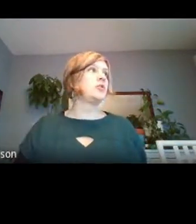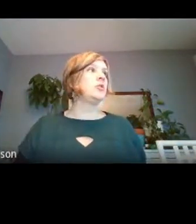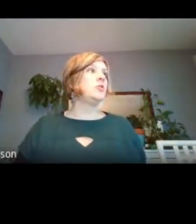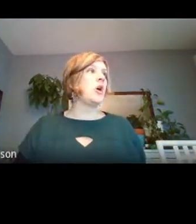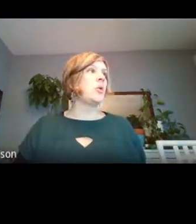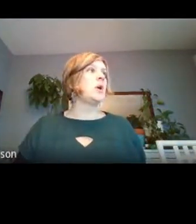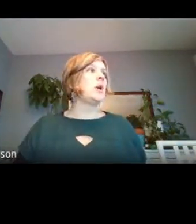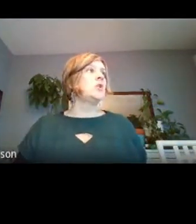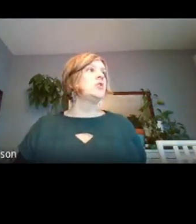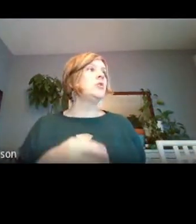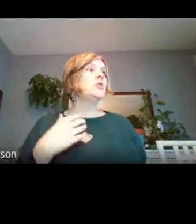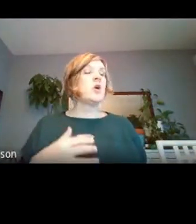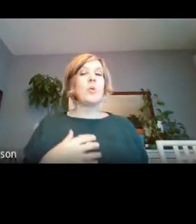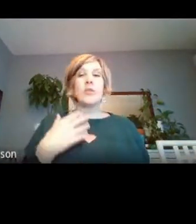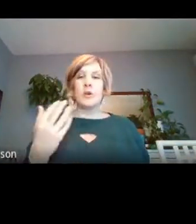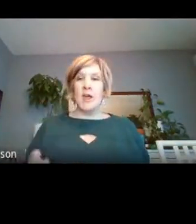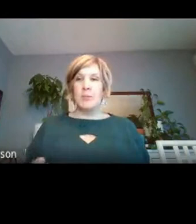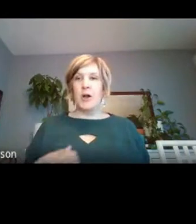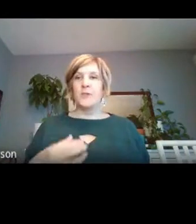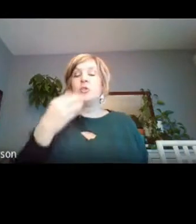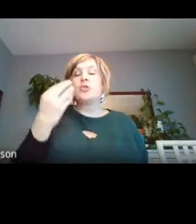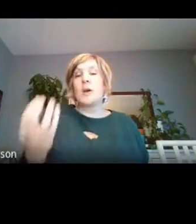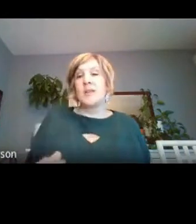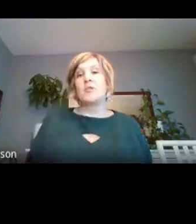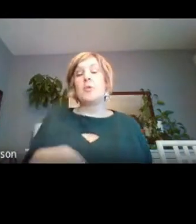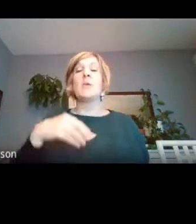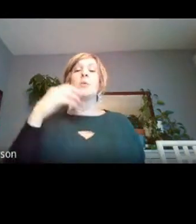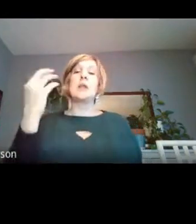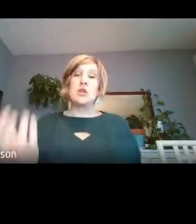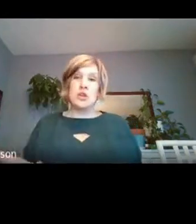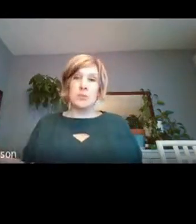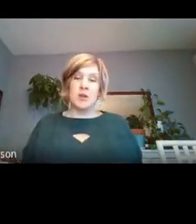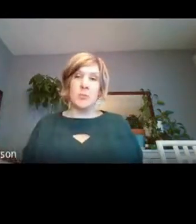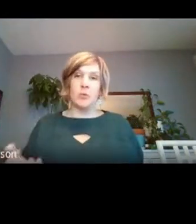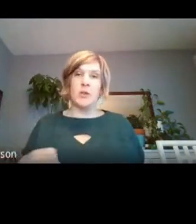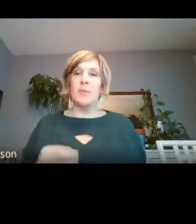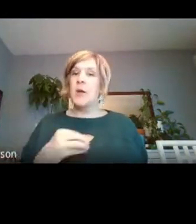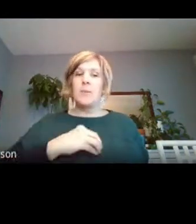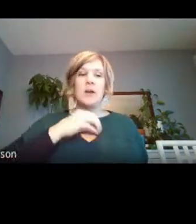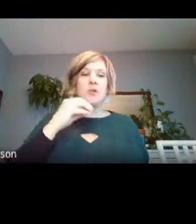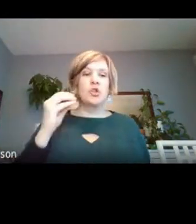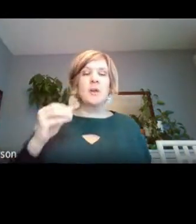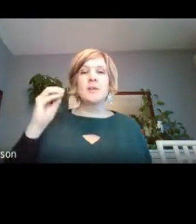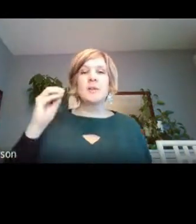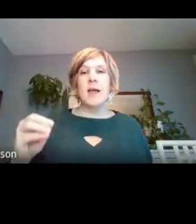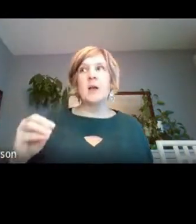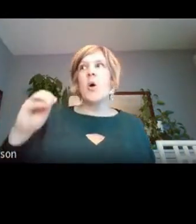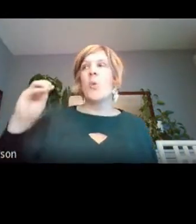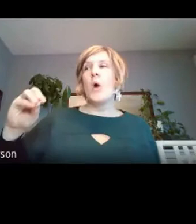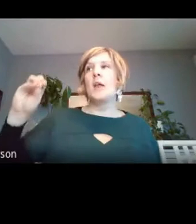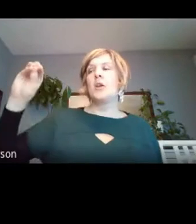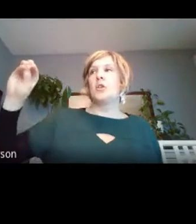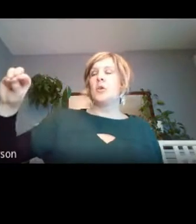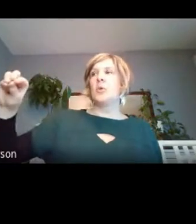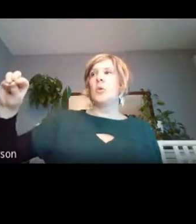students do you know do you know what they're capable of do you trust them do you have a relationship that you've built with them because just like